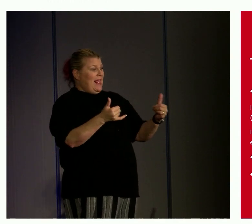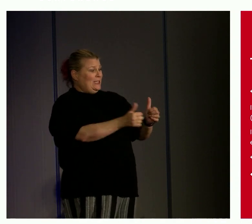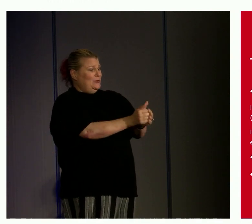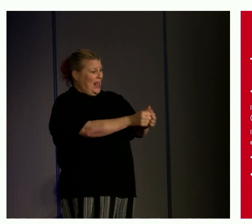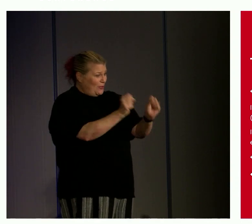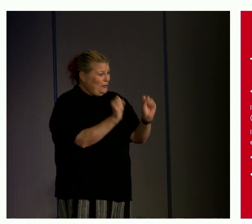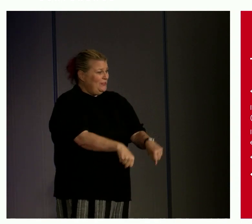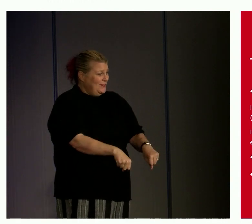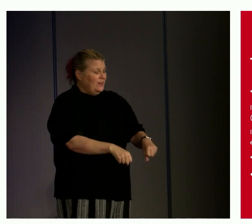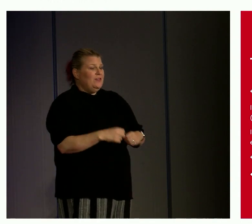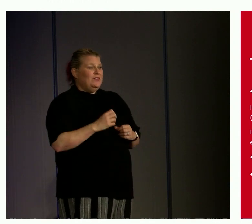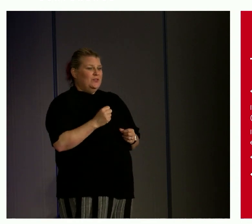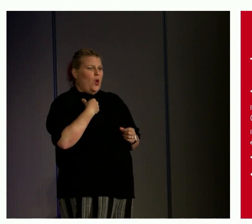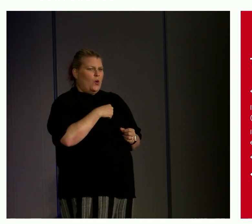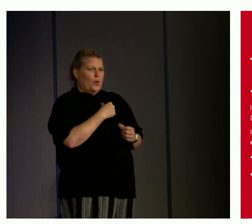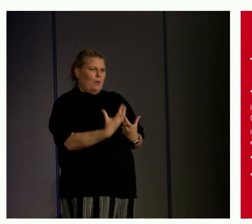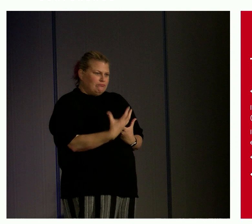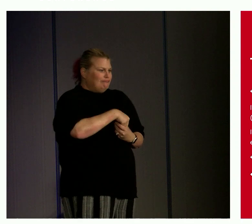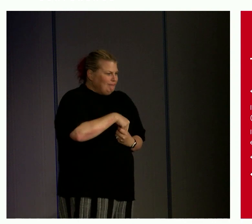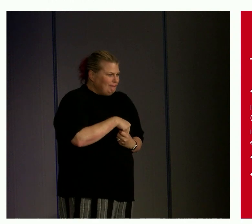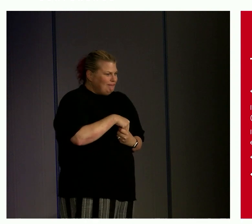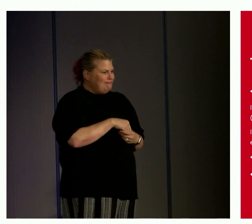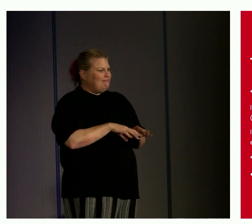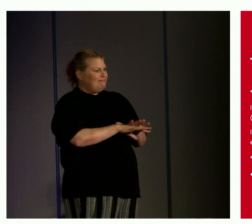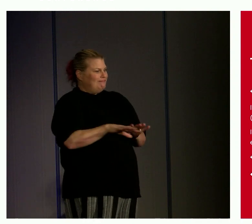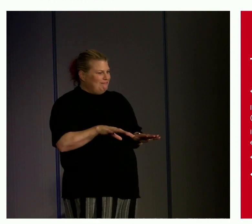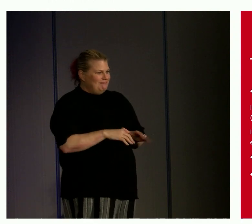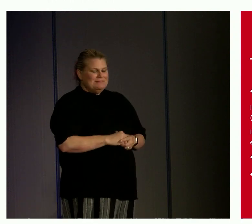really wanted to have an inclusive tool.